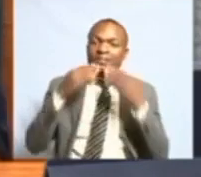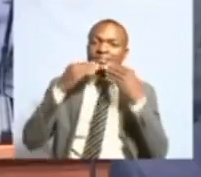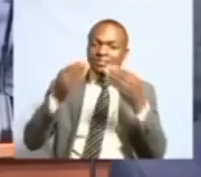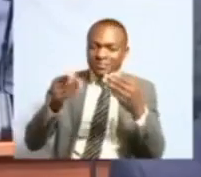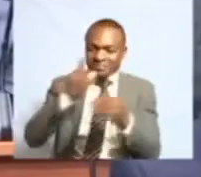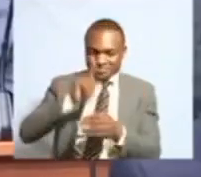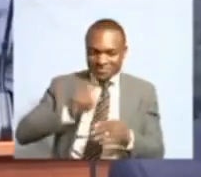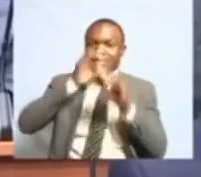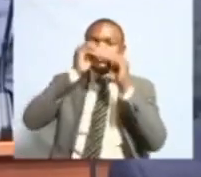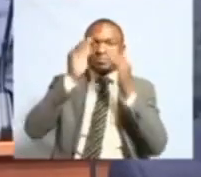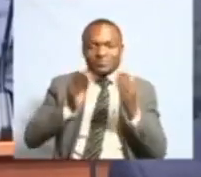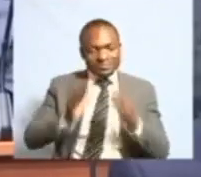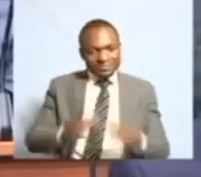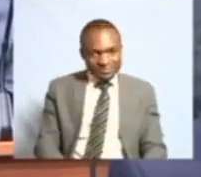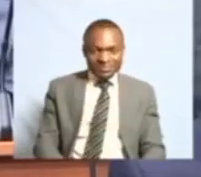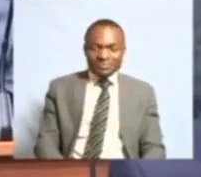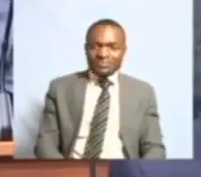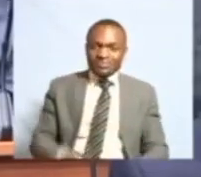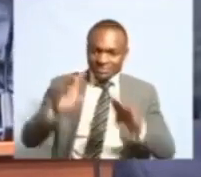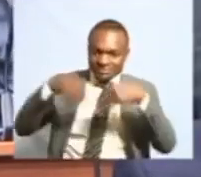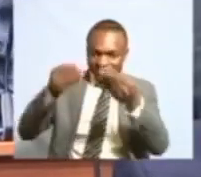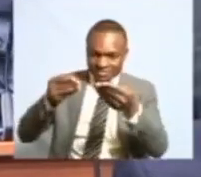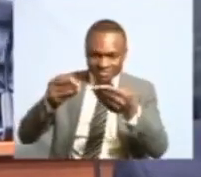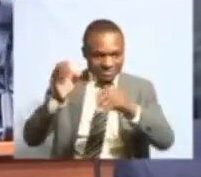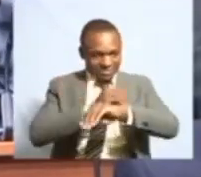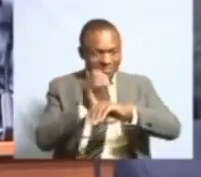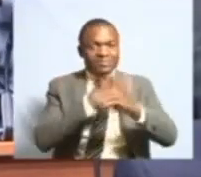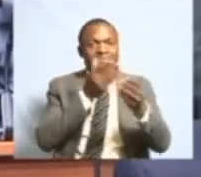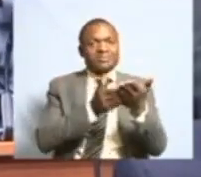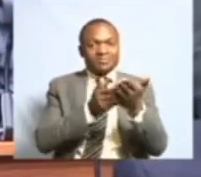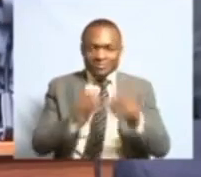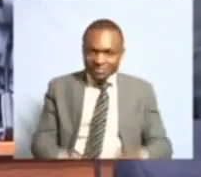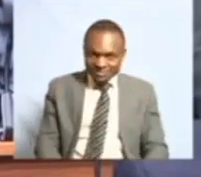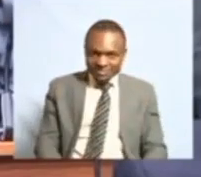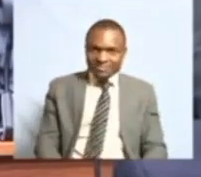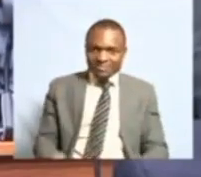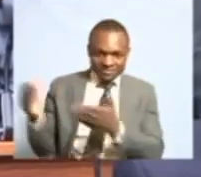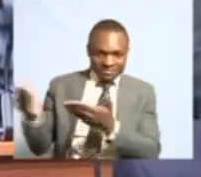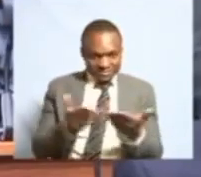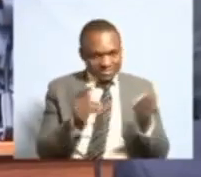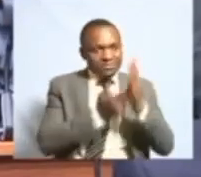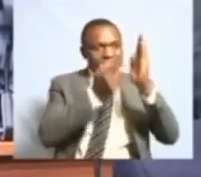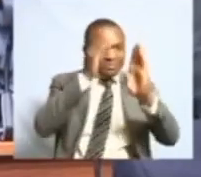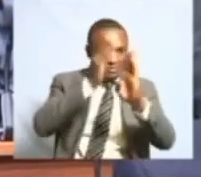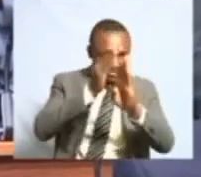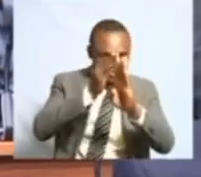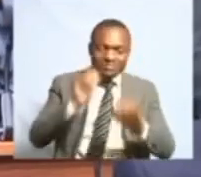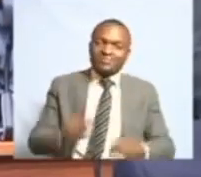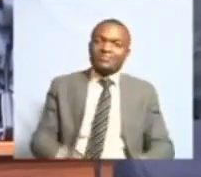Thank you, Madam Speaker, for according me this opportunity to raise a point of